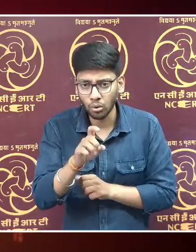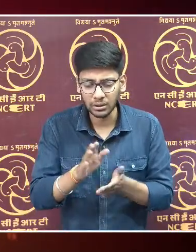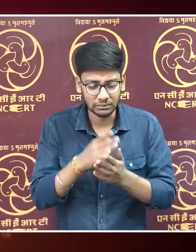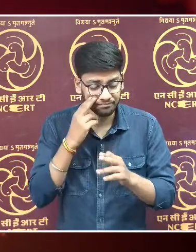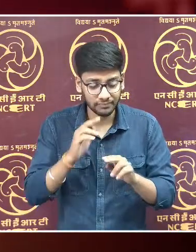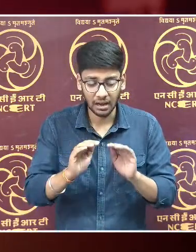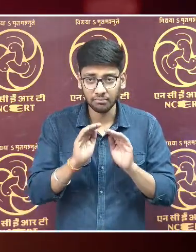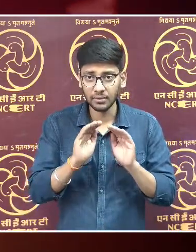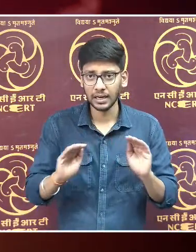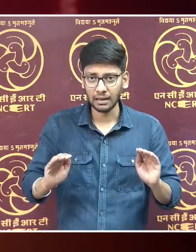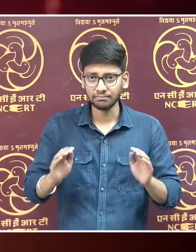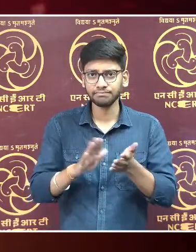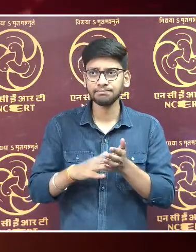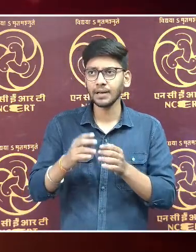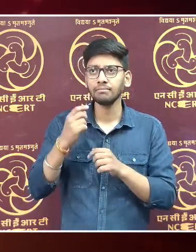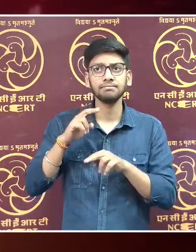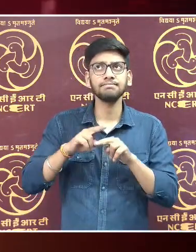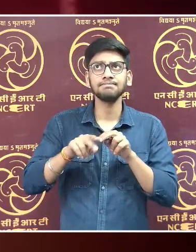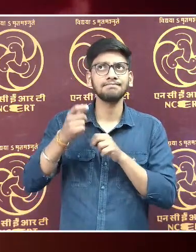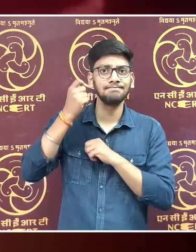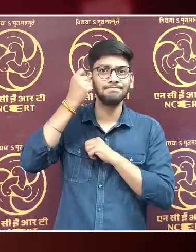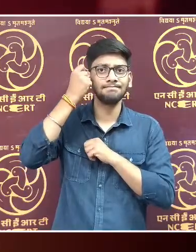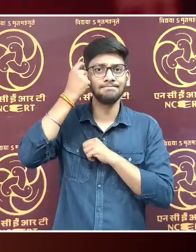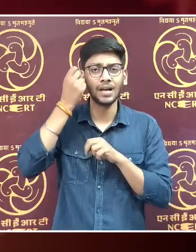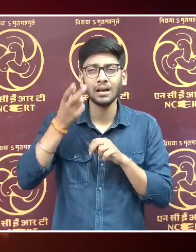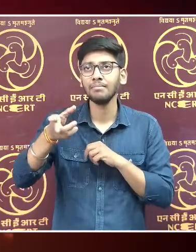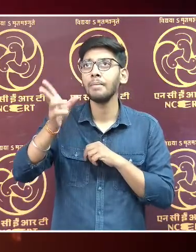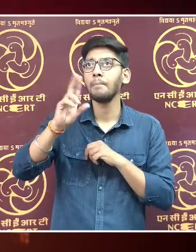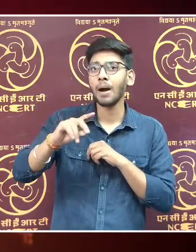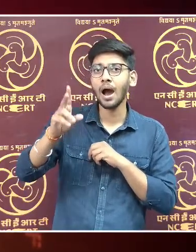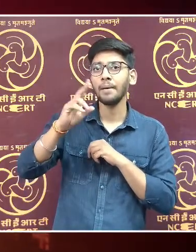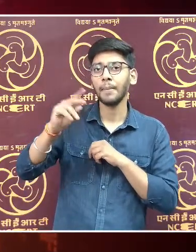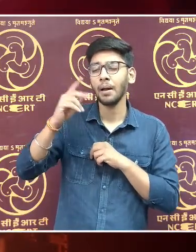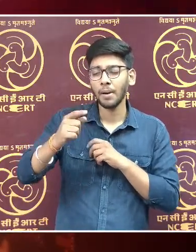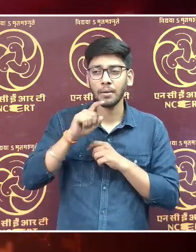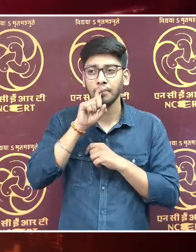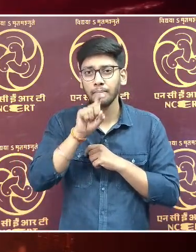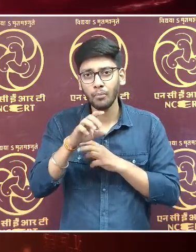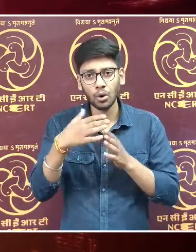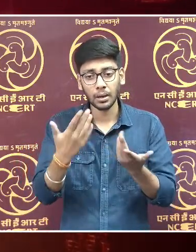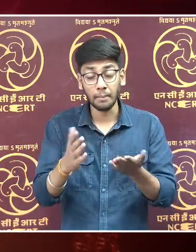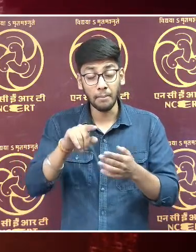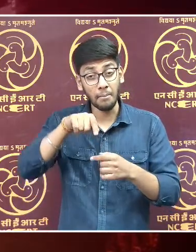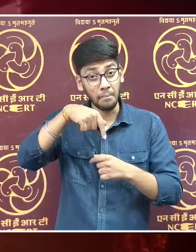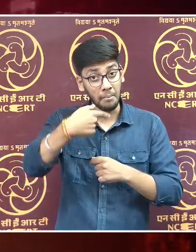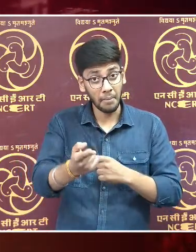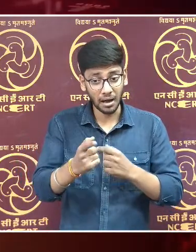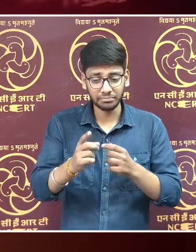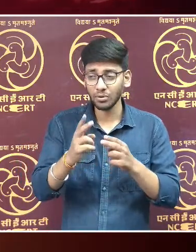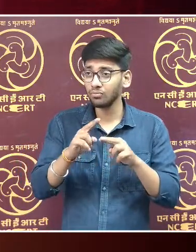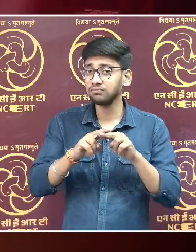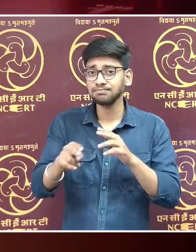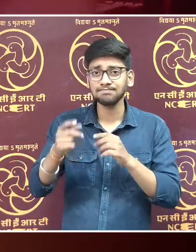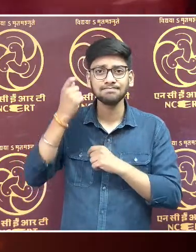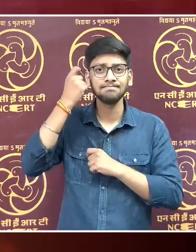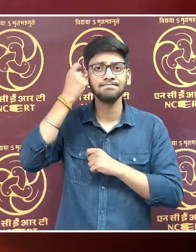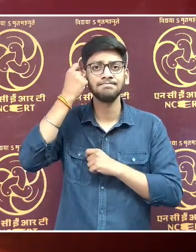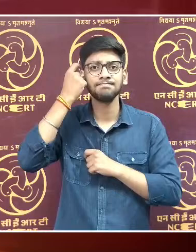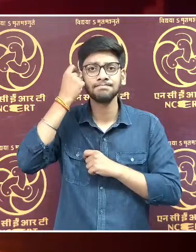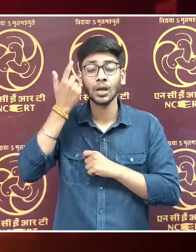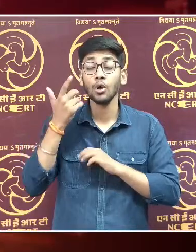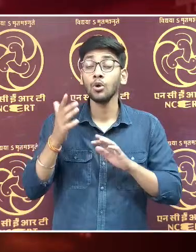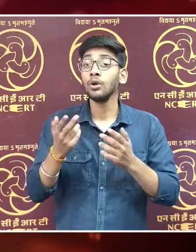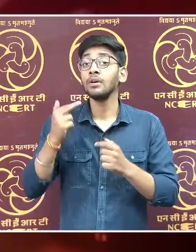child may not have understood. The child will ask for frequent repetition, or the child does not pay attention because the child is not